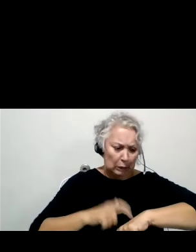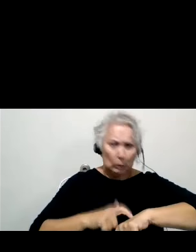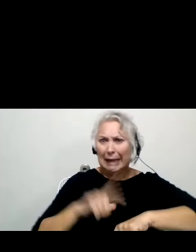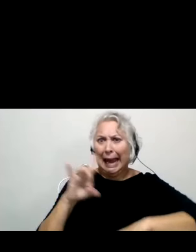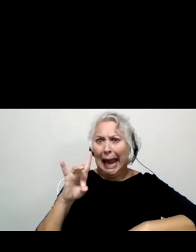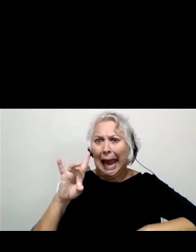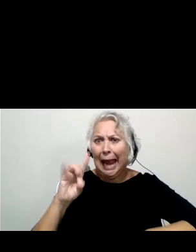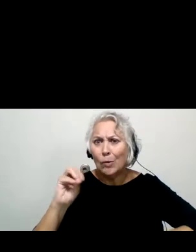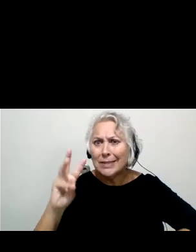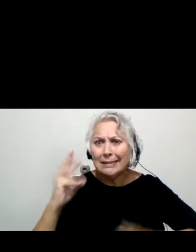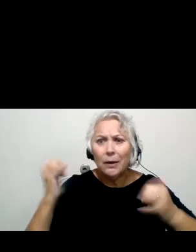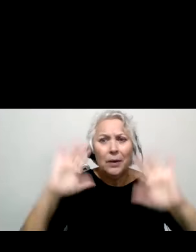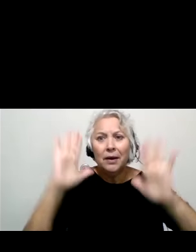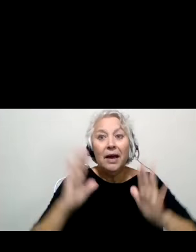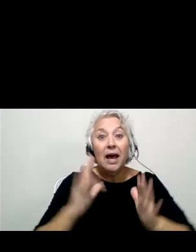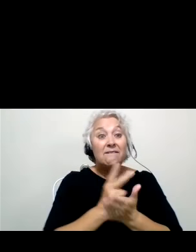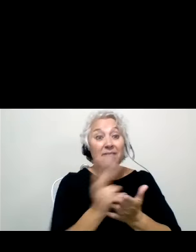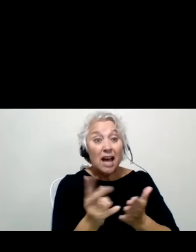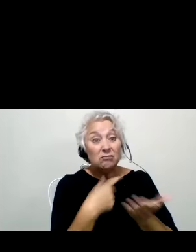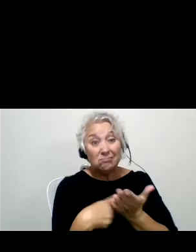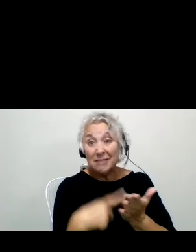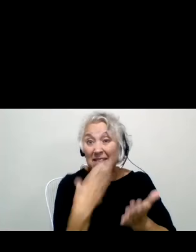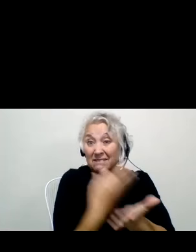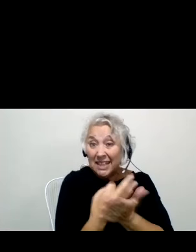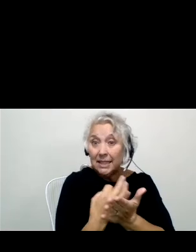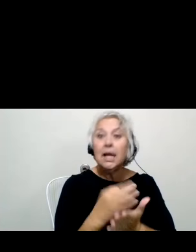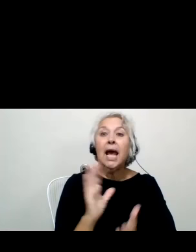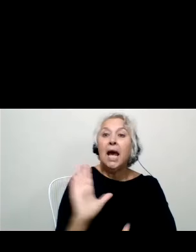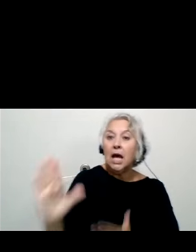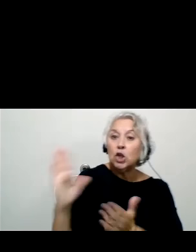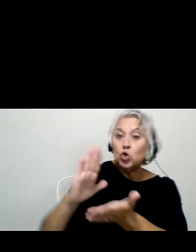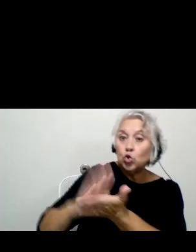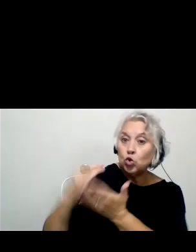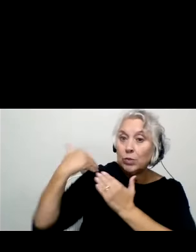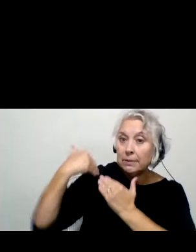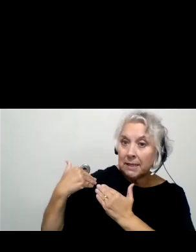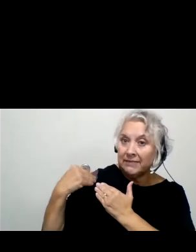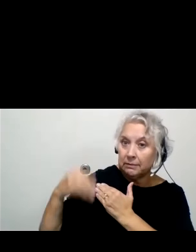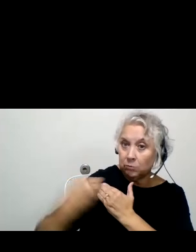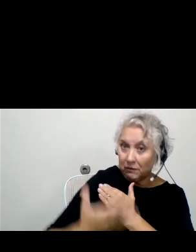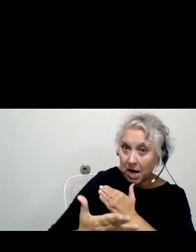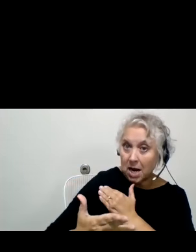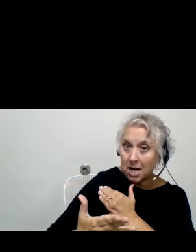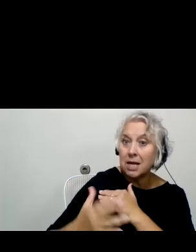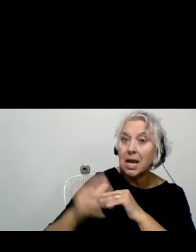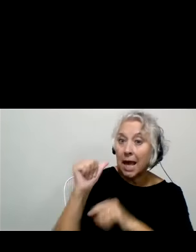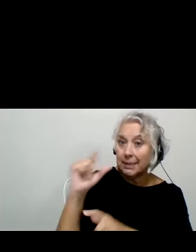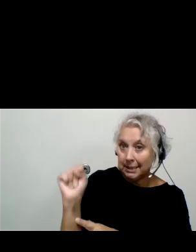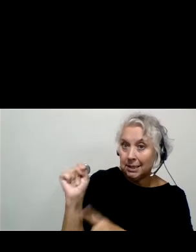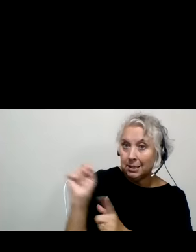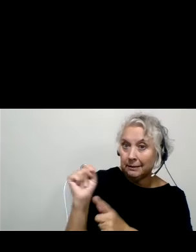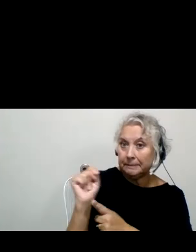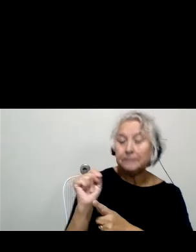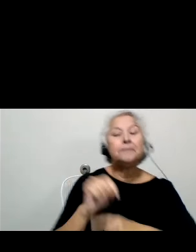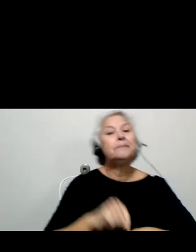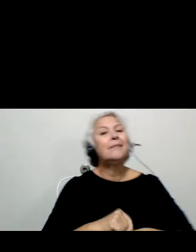8:06. Okay. Failure to address funding responsibility. It is the school's responsibility to provide the assistive technology. Now